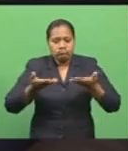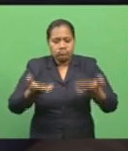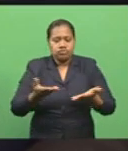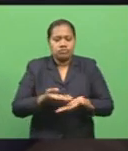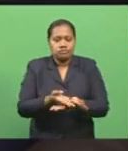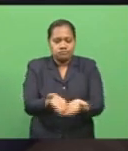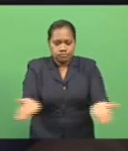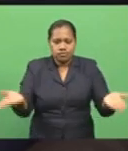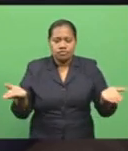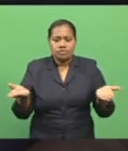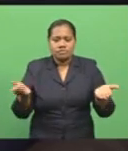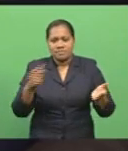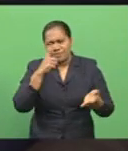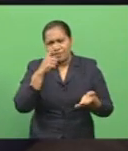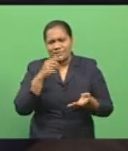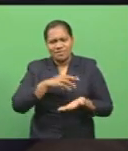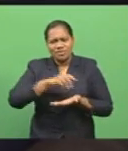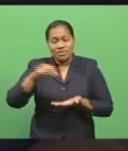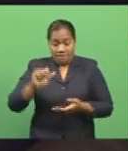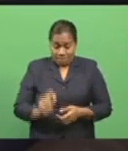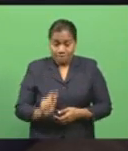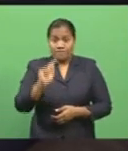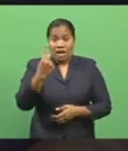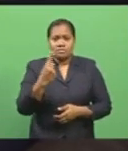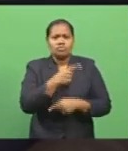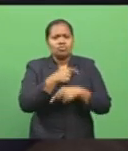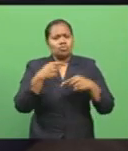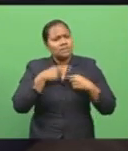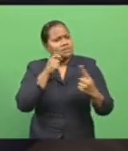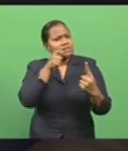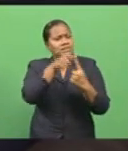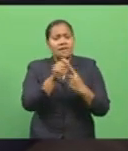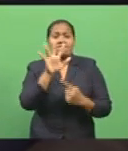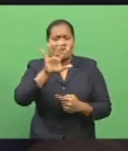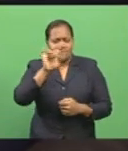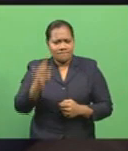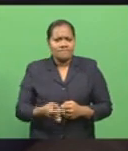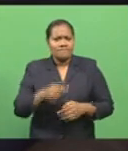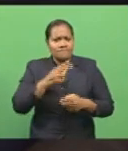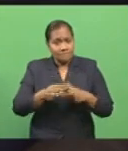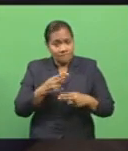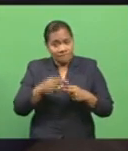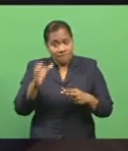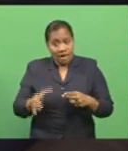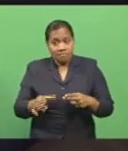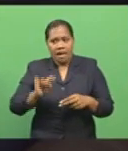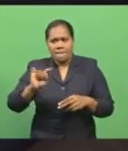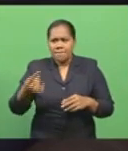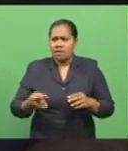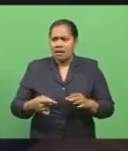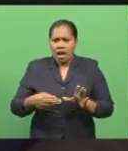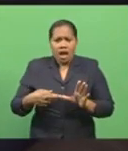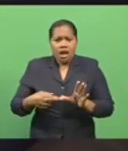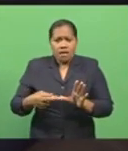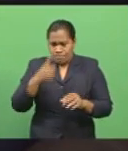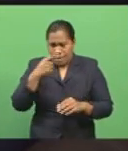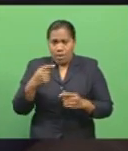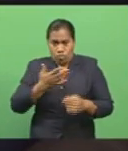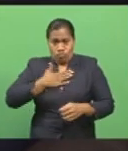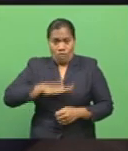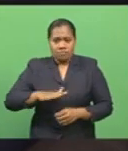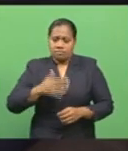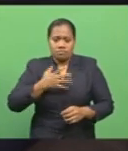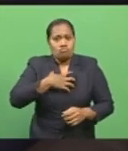wanted to run into waves. The first wave was where we were targeting 5,000 farmers, but the response was quite high.